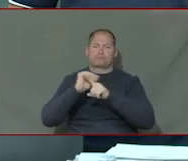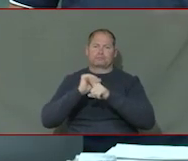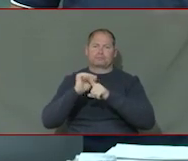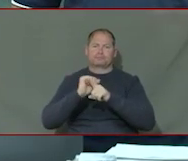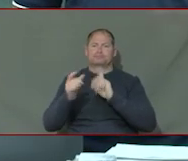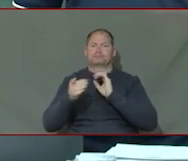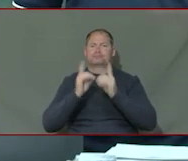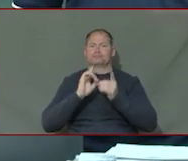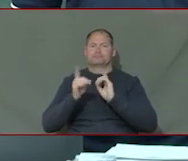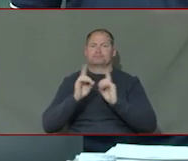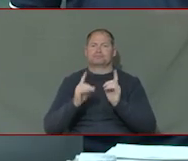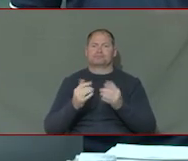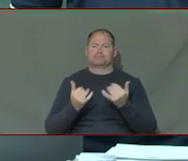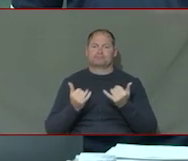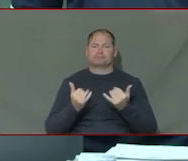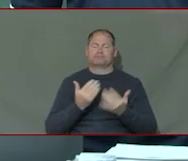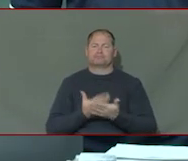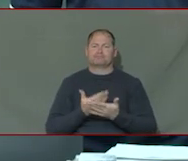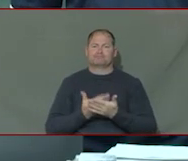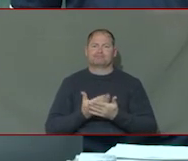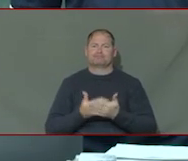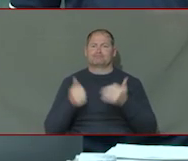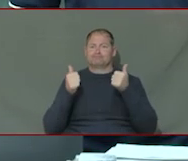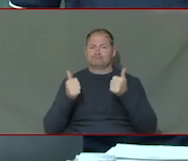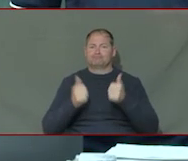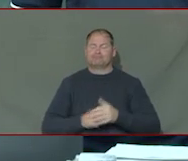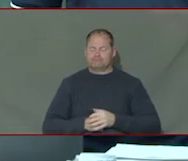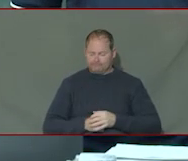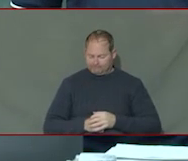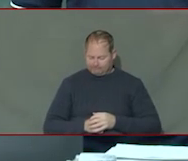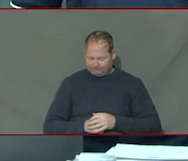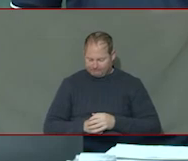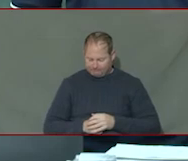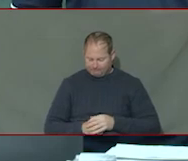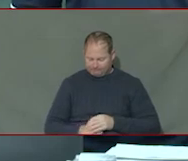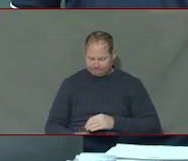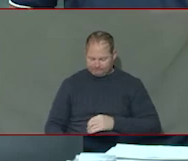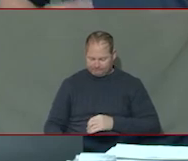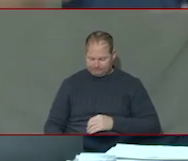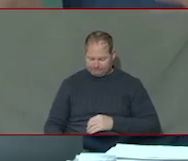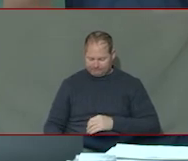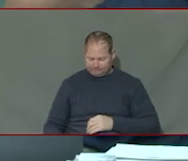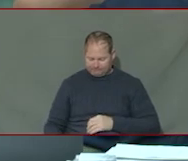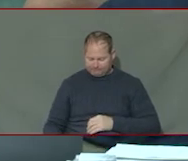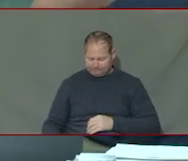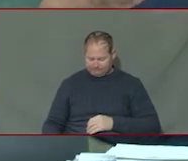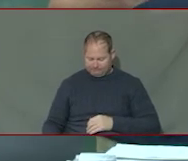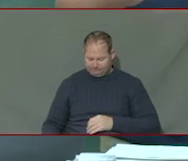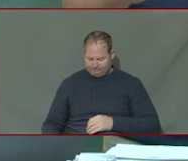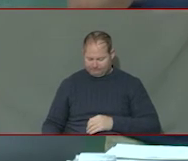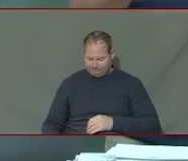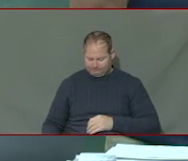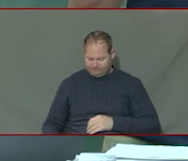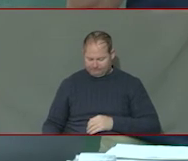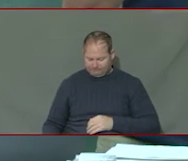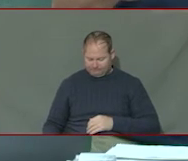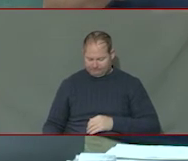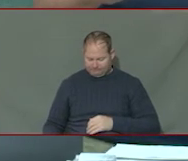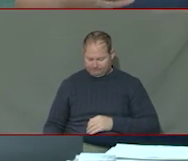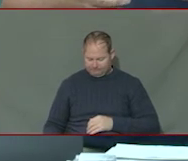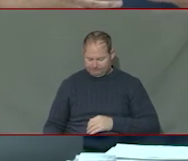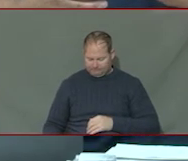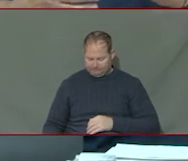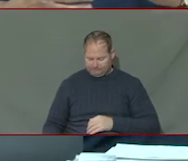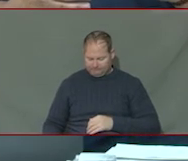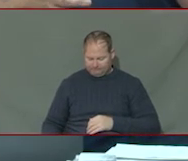But my main purpose of this discussion today is to teach you on how to engage with a question paper, because I've